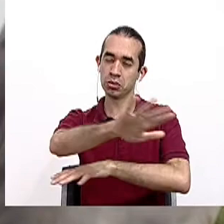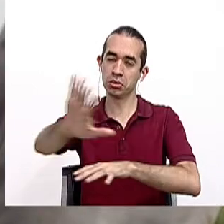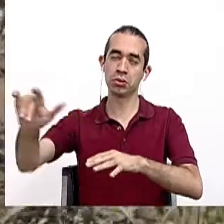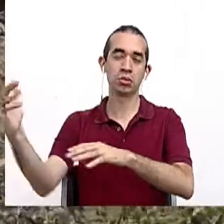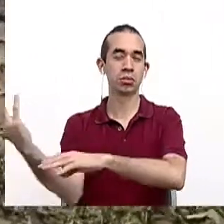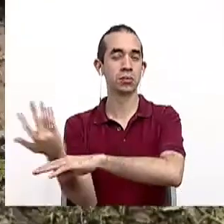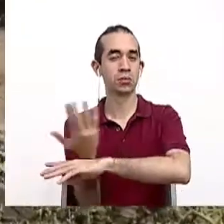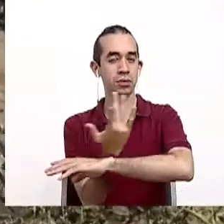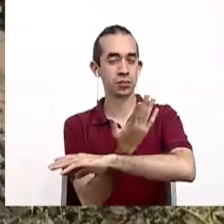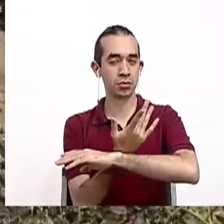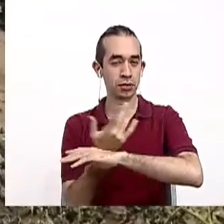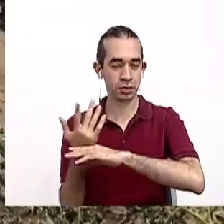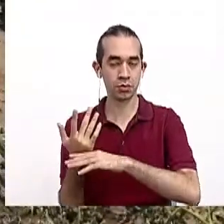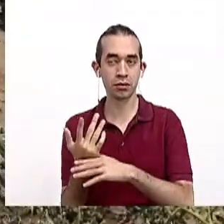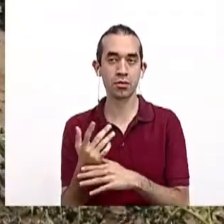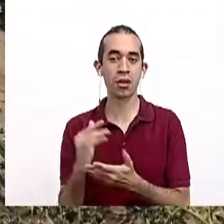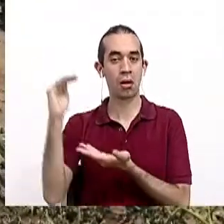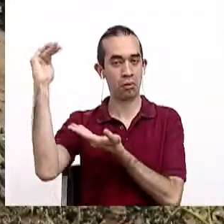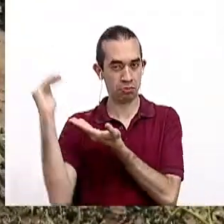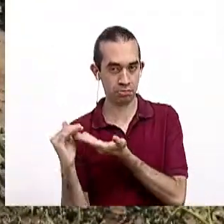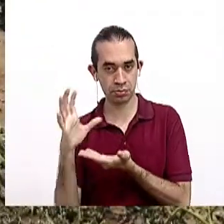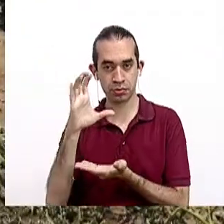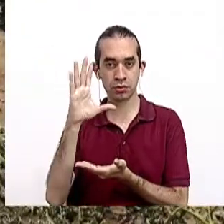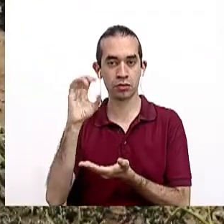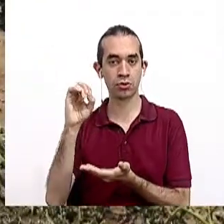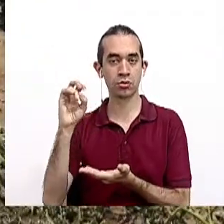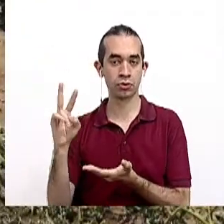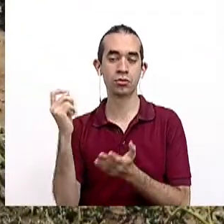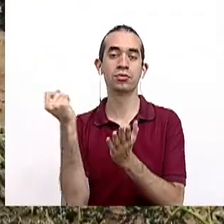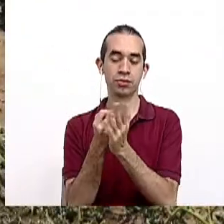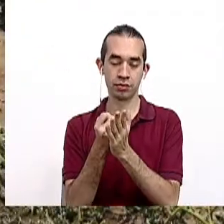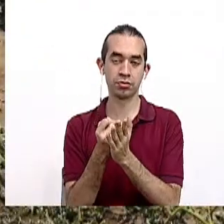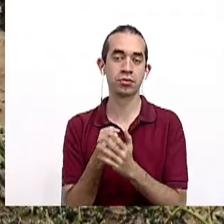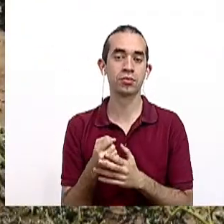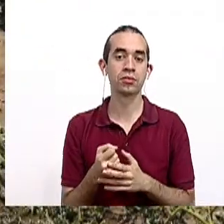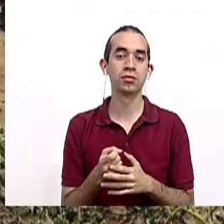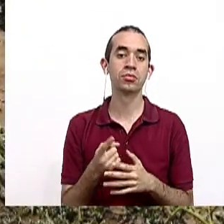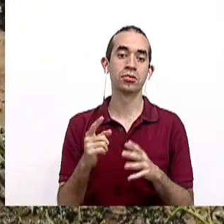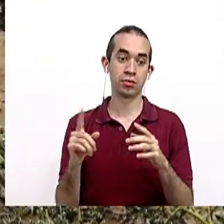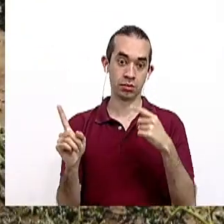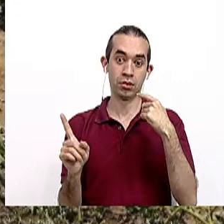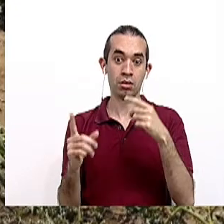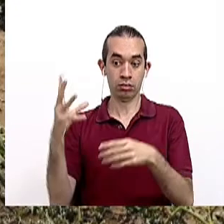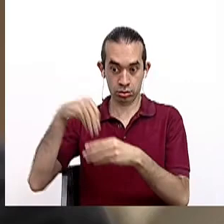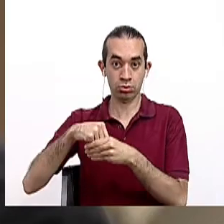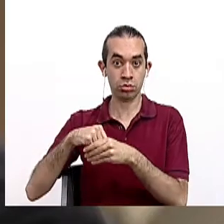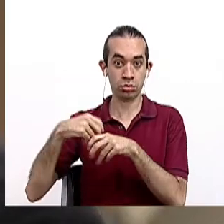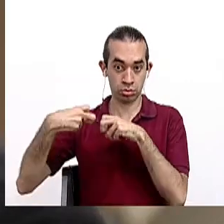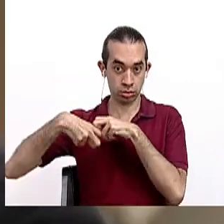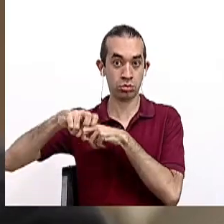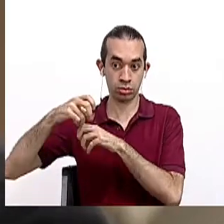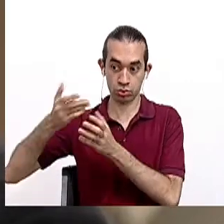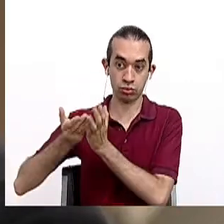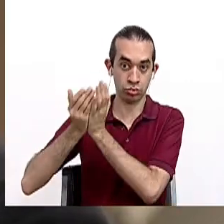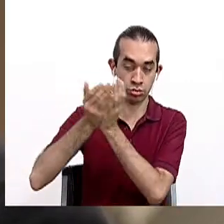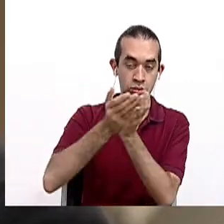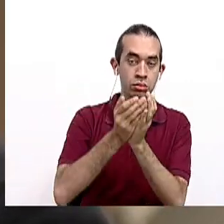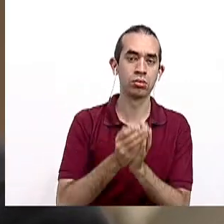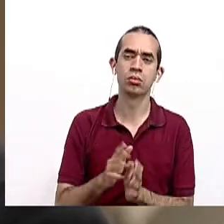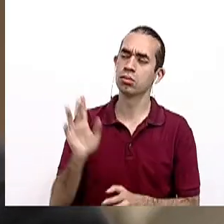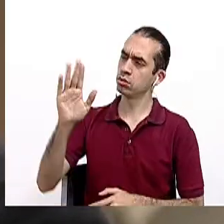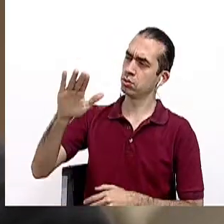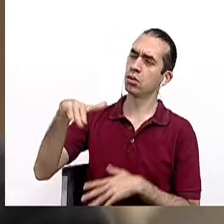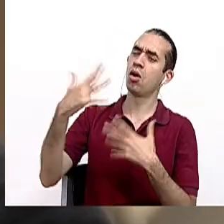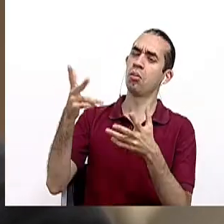then the carbon footprint is lower, even when you account for the transportation. So what can Canadians take away from your